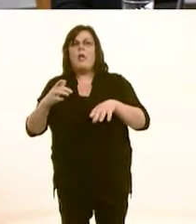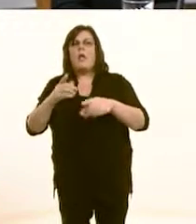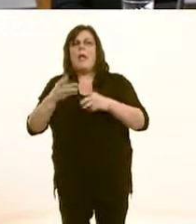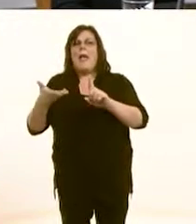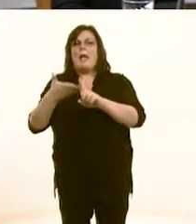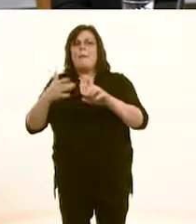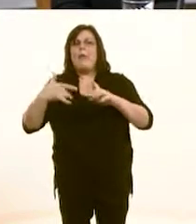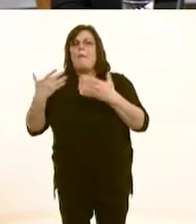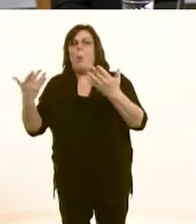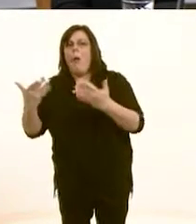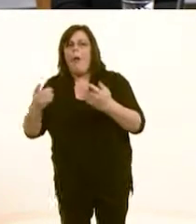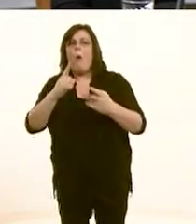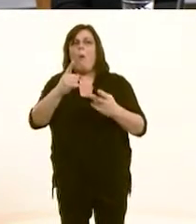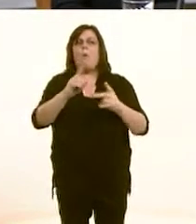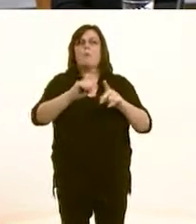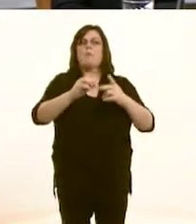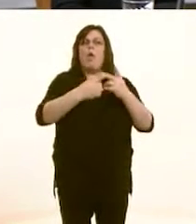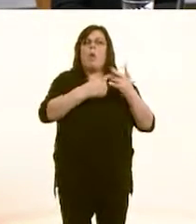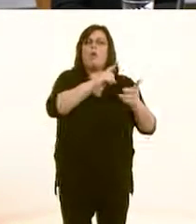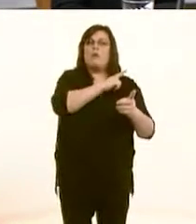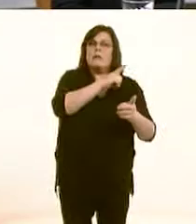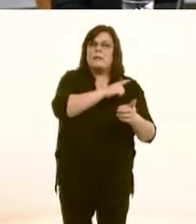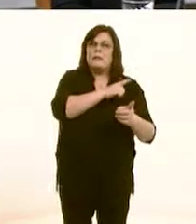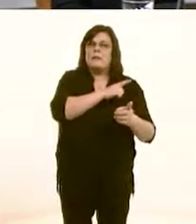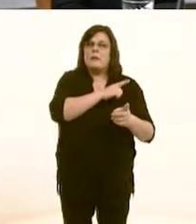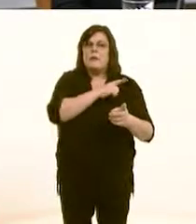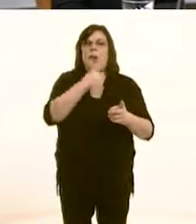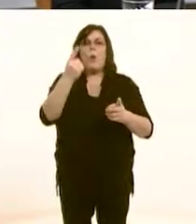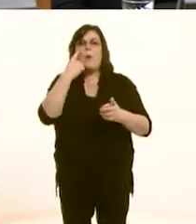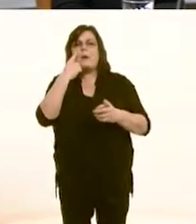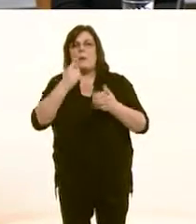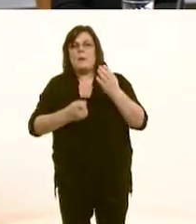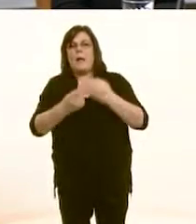targeted in another way. Those are matters, no doubt, that will come out over the course of the next